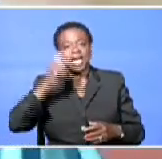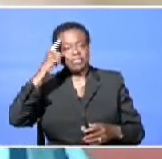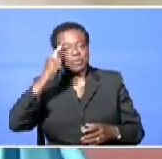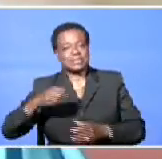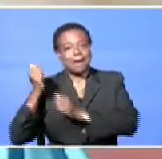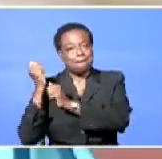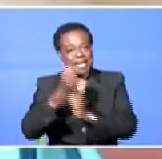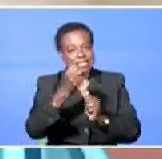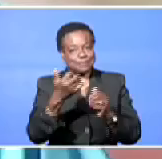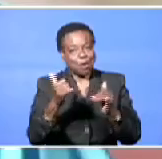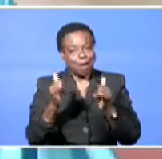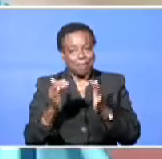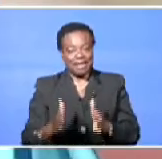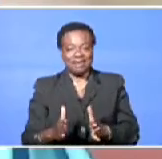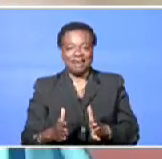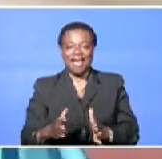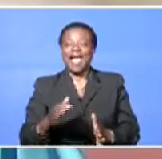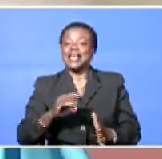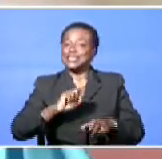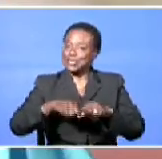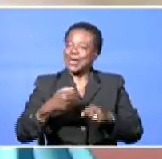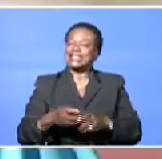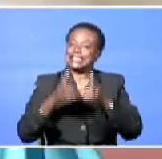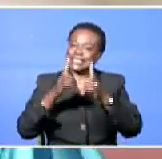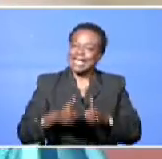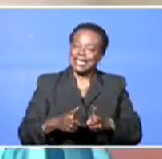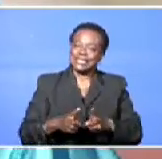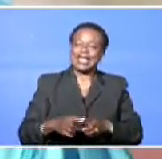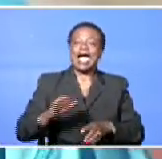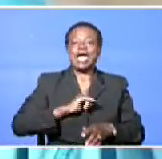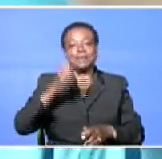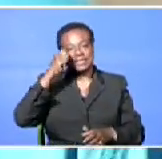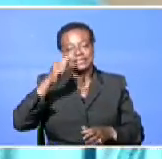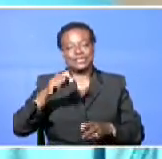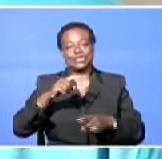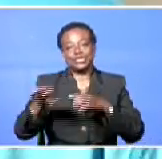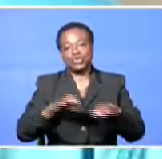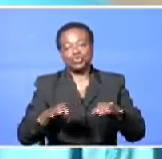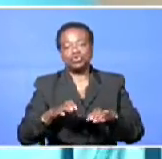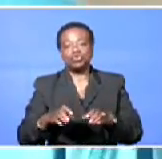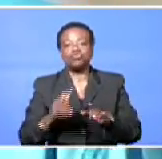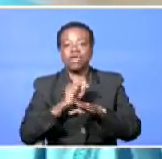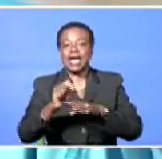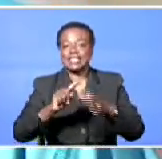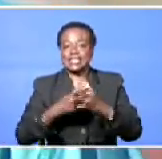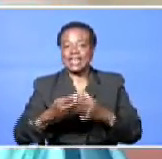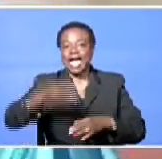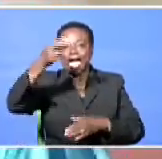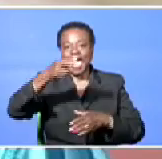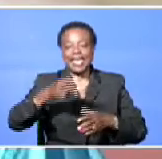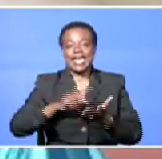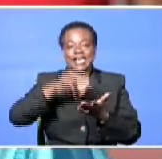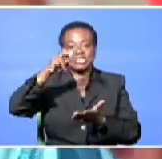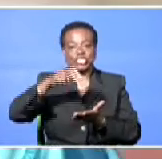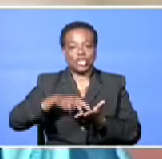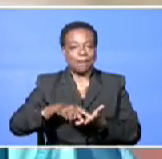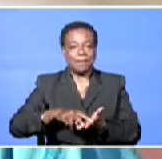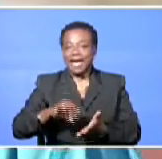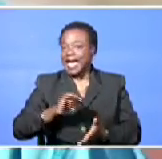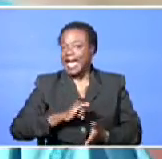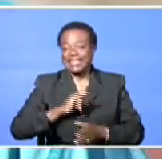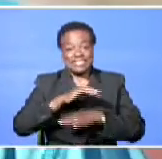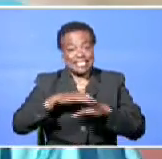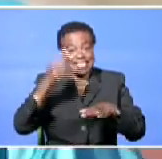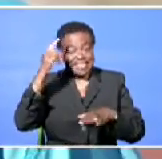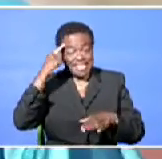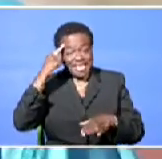player, and I just decided I wanted to do track, and I started high jump. But I didn't think I would actually get as far